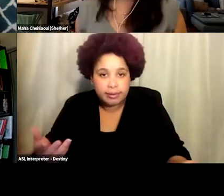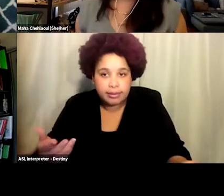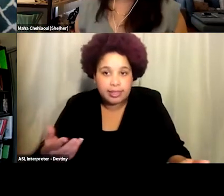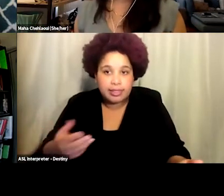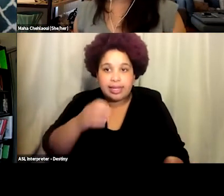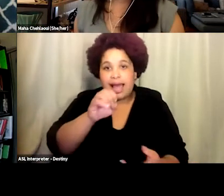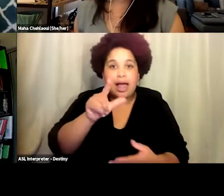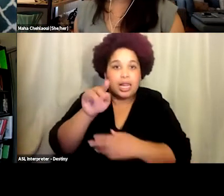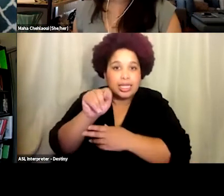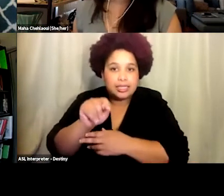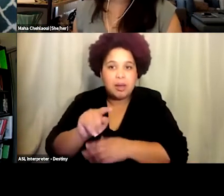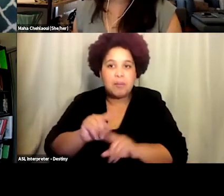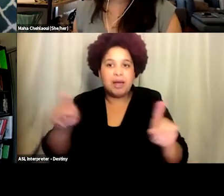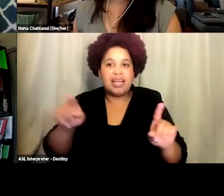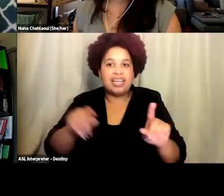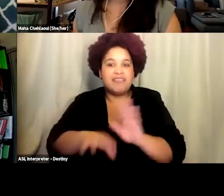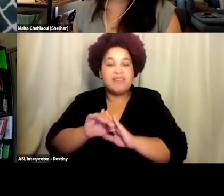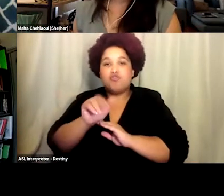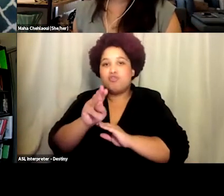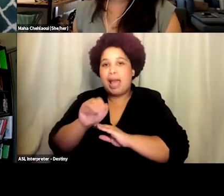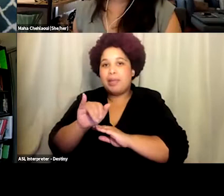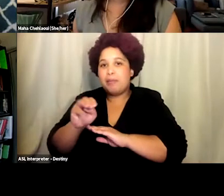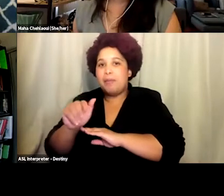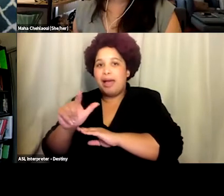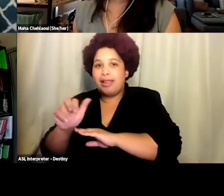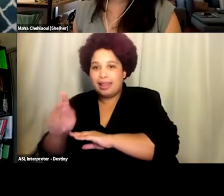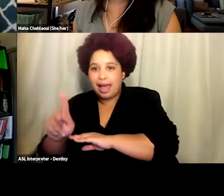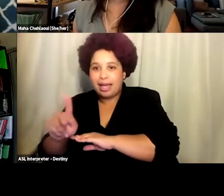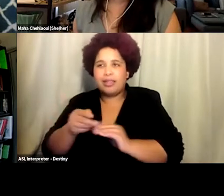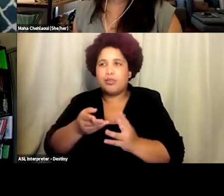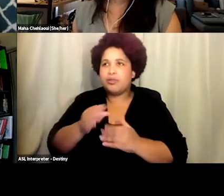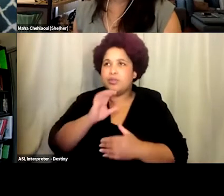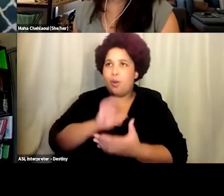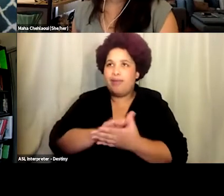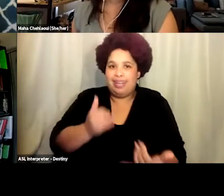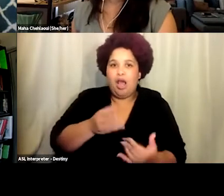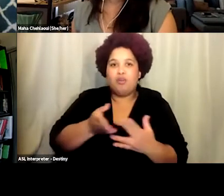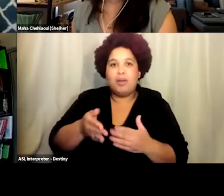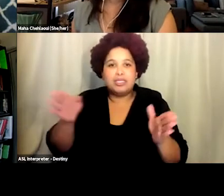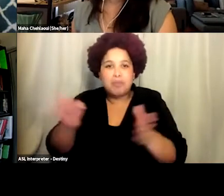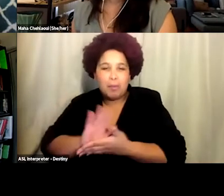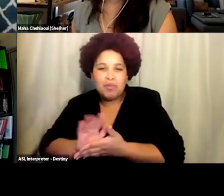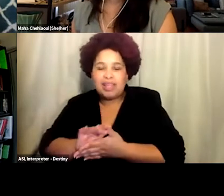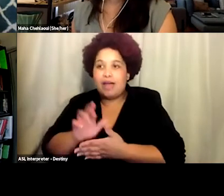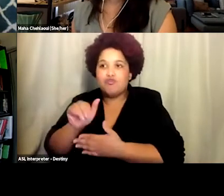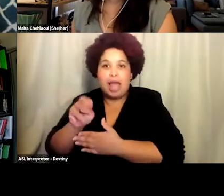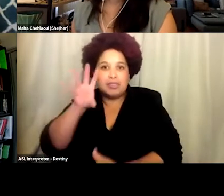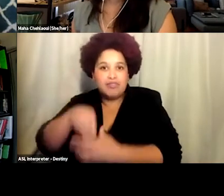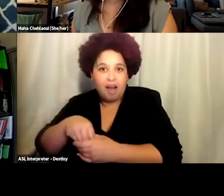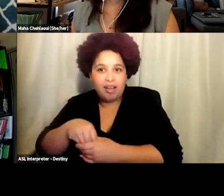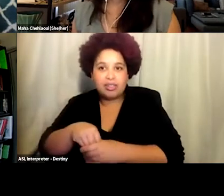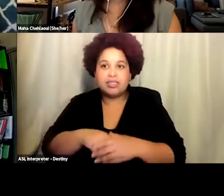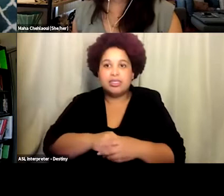instead of Elliot, but he found Rami Malek through his now wife, I believe, through a small film that Rami had done.